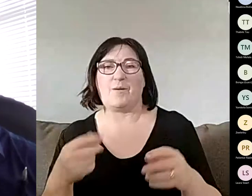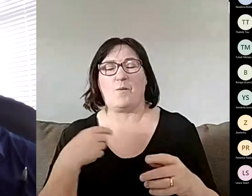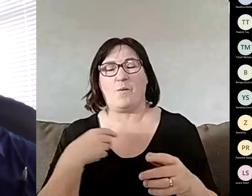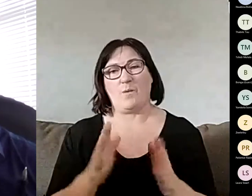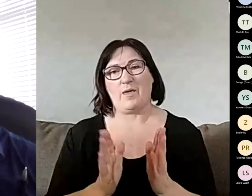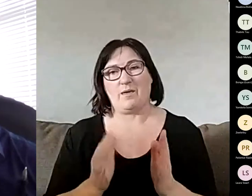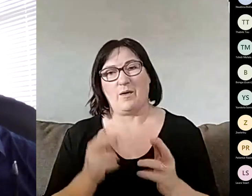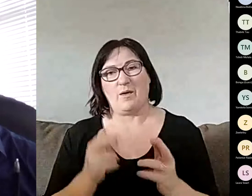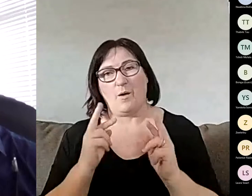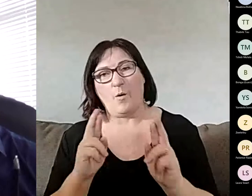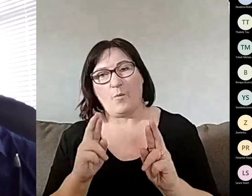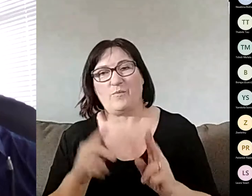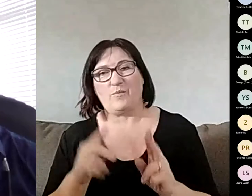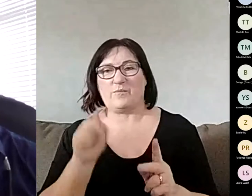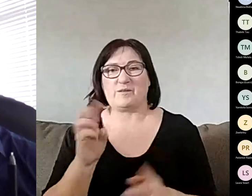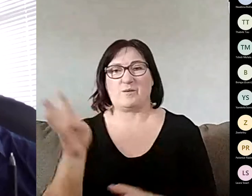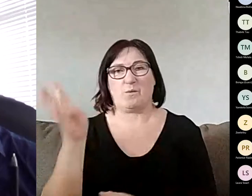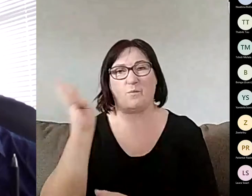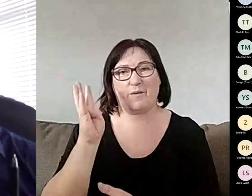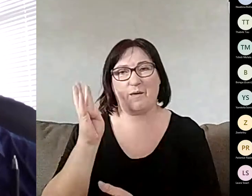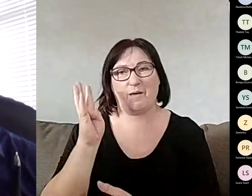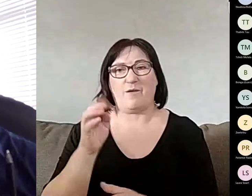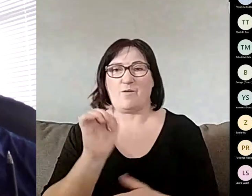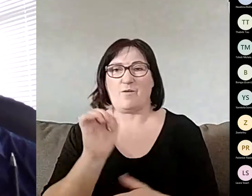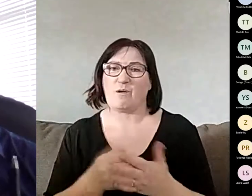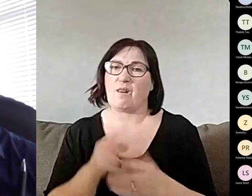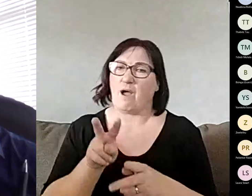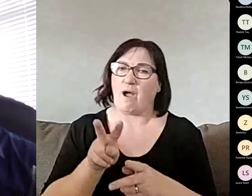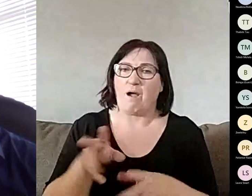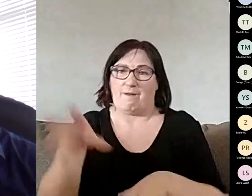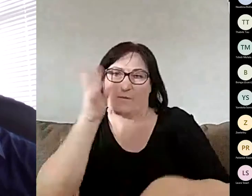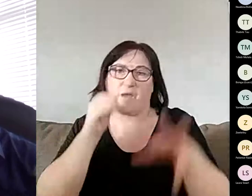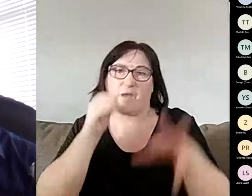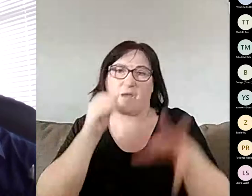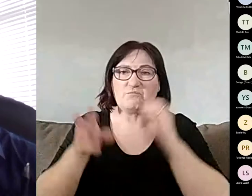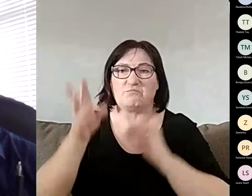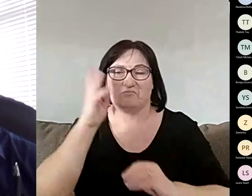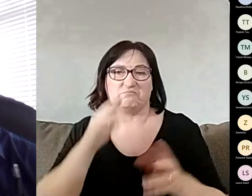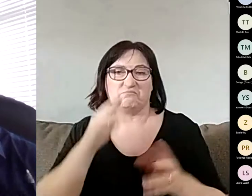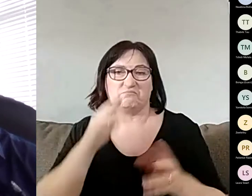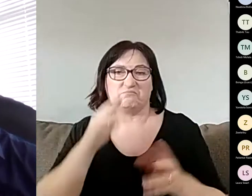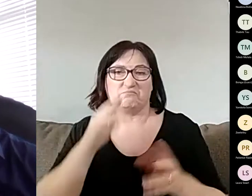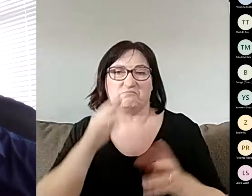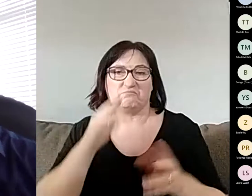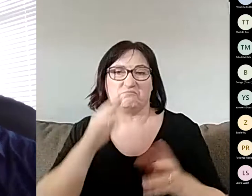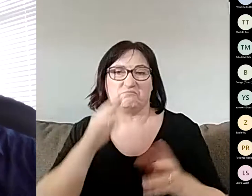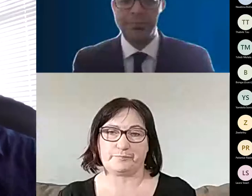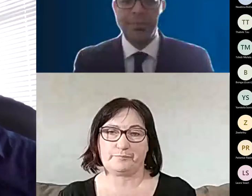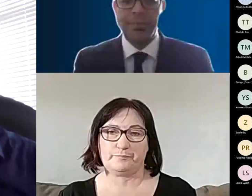way. Back to you, Mark, and I'm excited to participate today. Thank you.